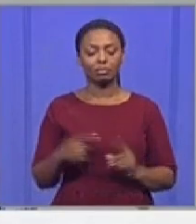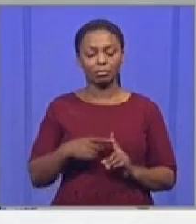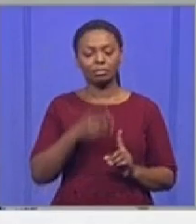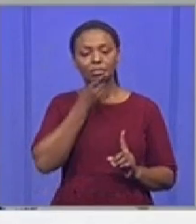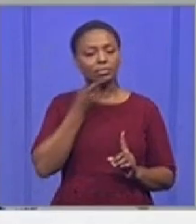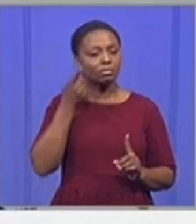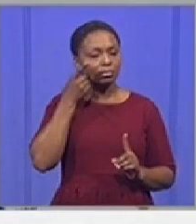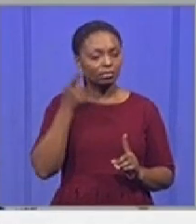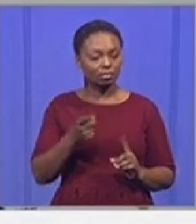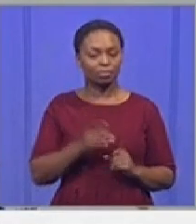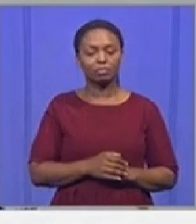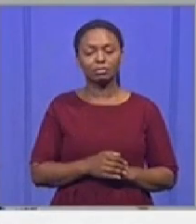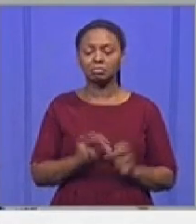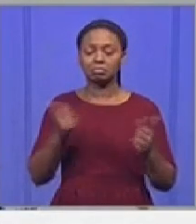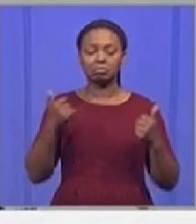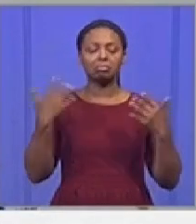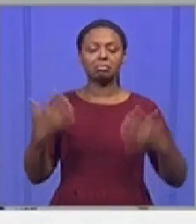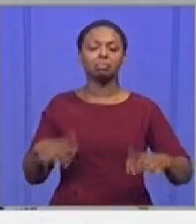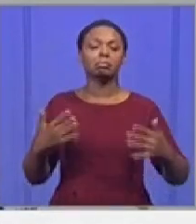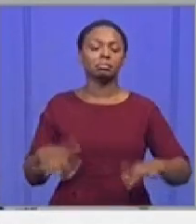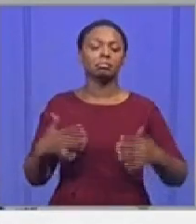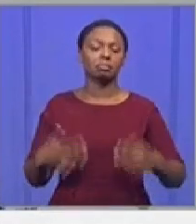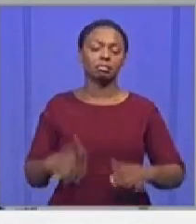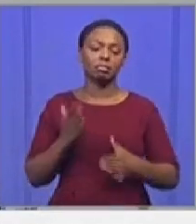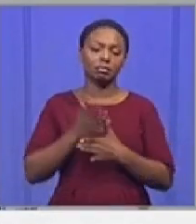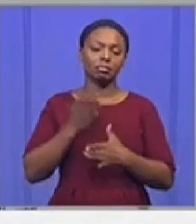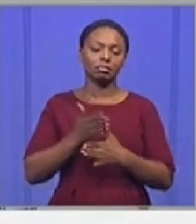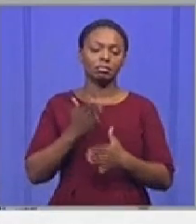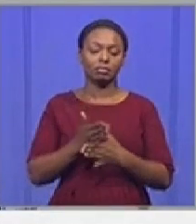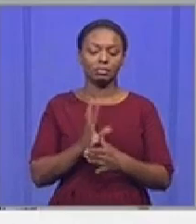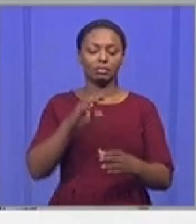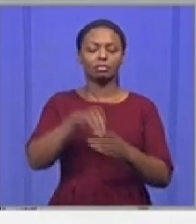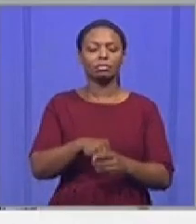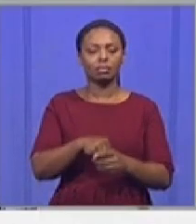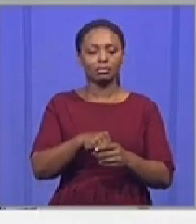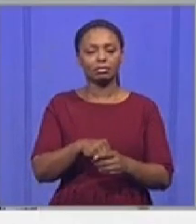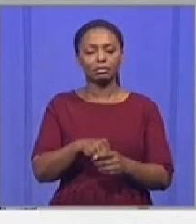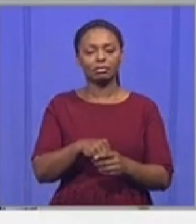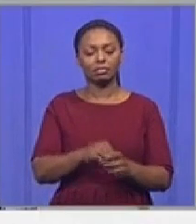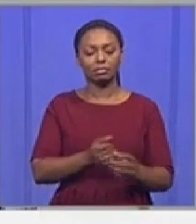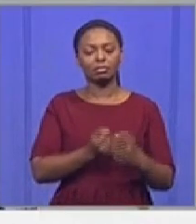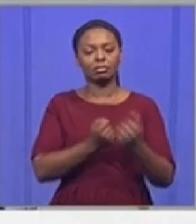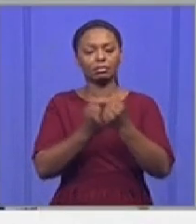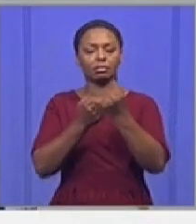Mabuza served with distinction, and his contribution in building the country